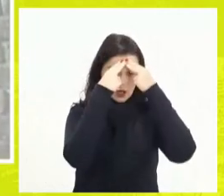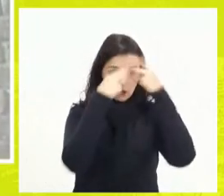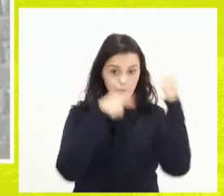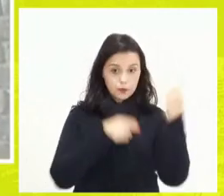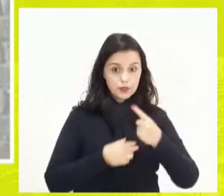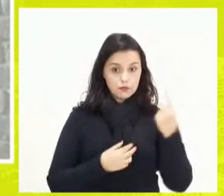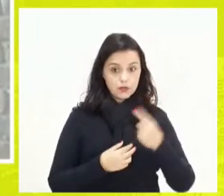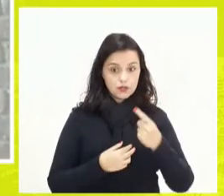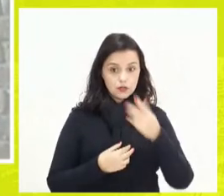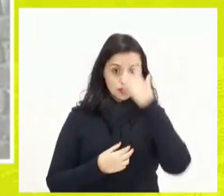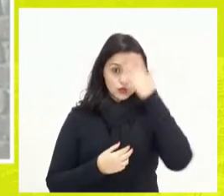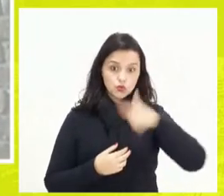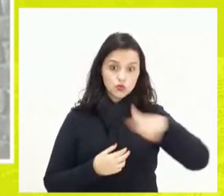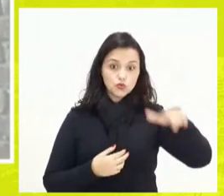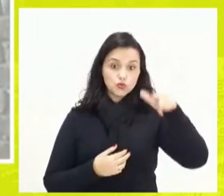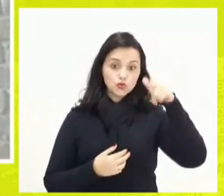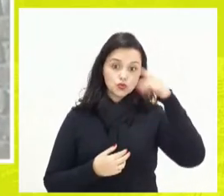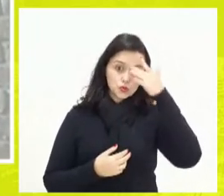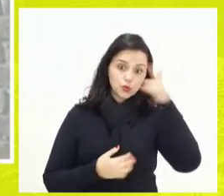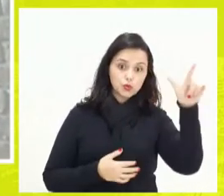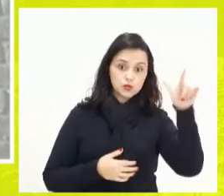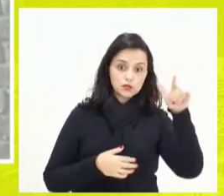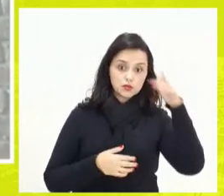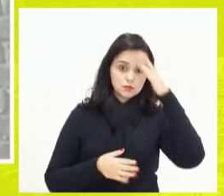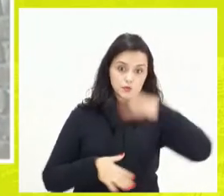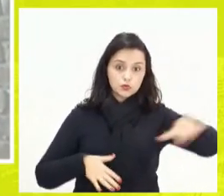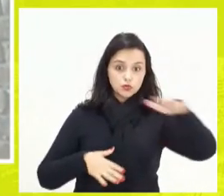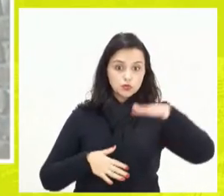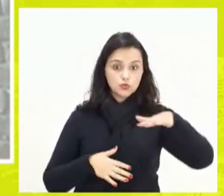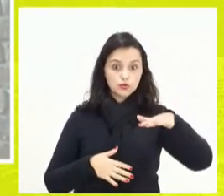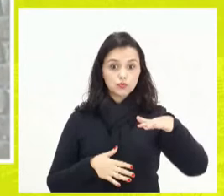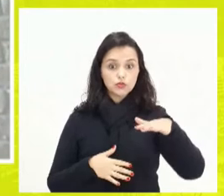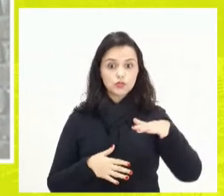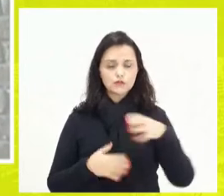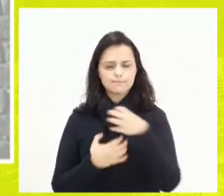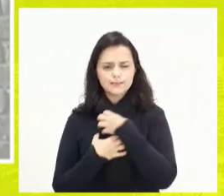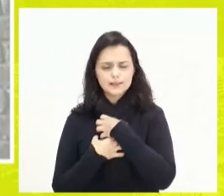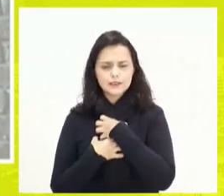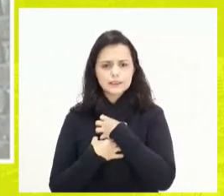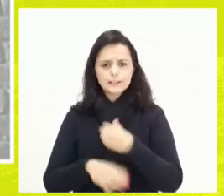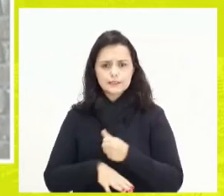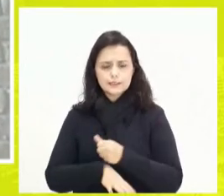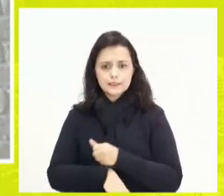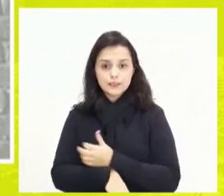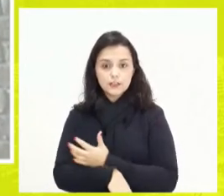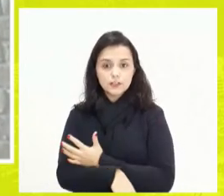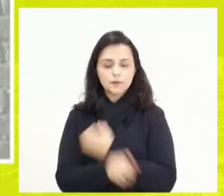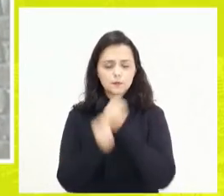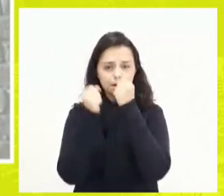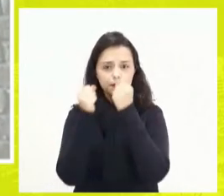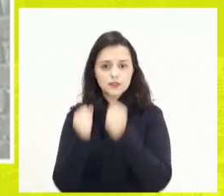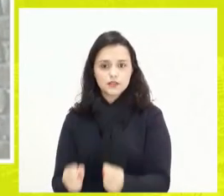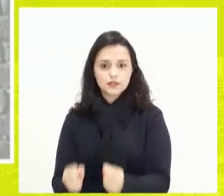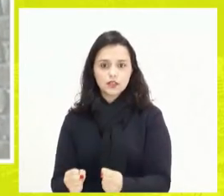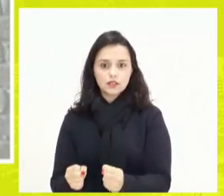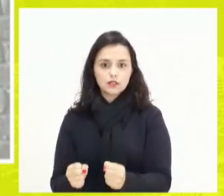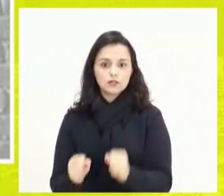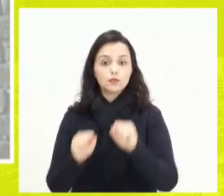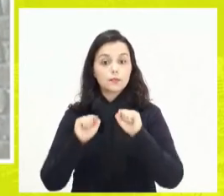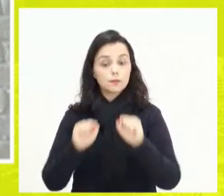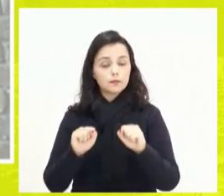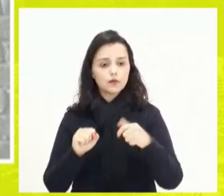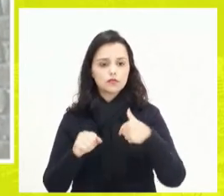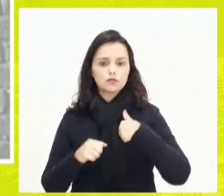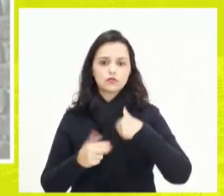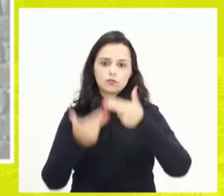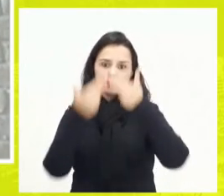trauma of other people or being exposed to a a coverage that is sensitive that is heavy that can be traumatic for